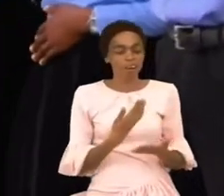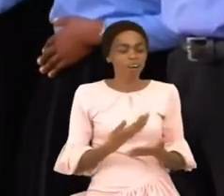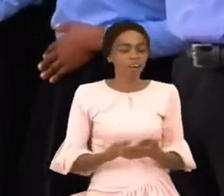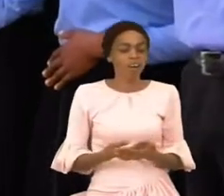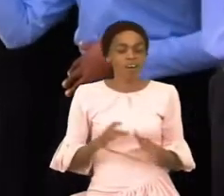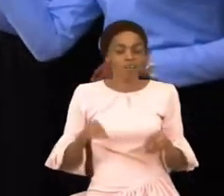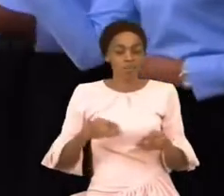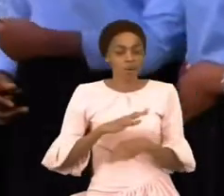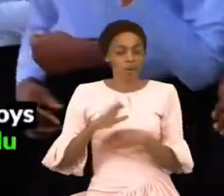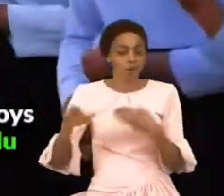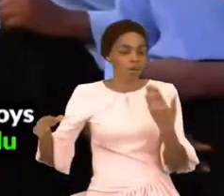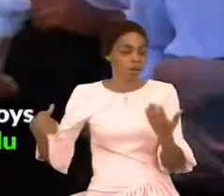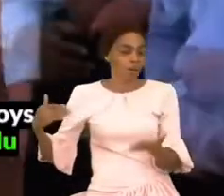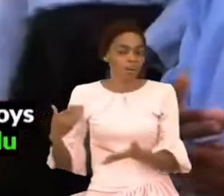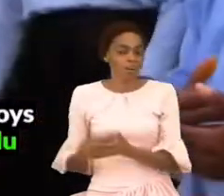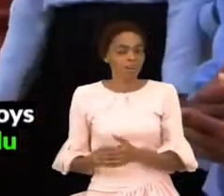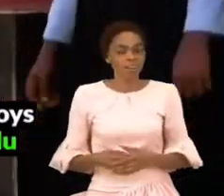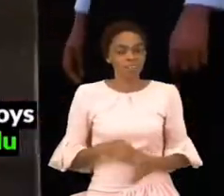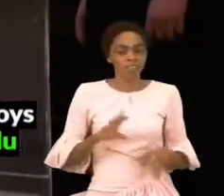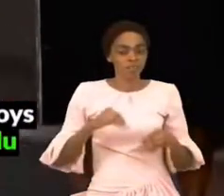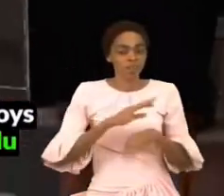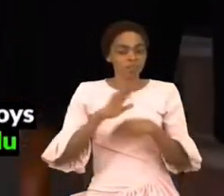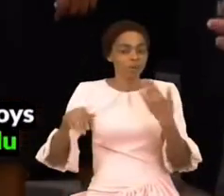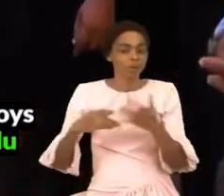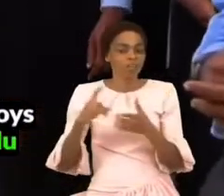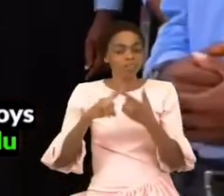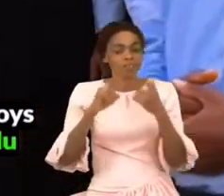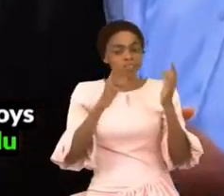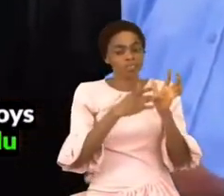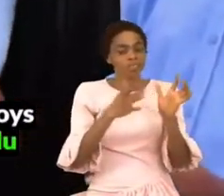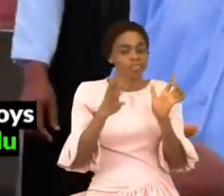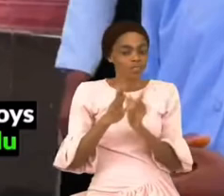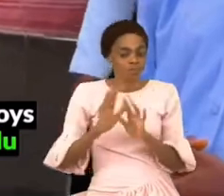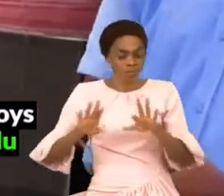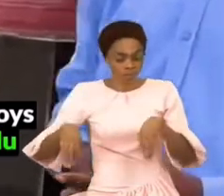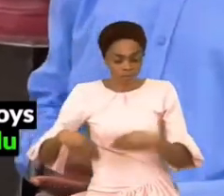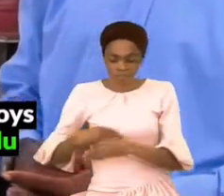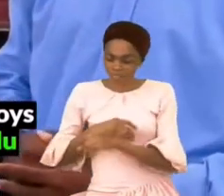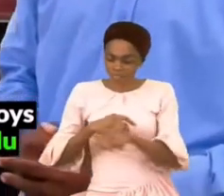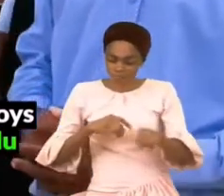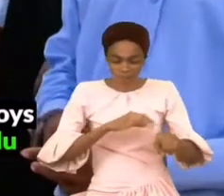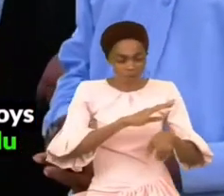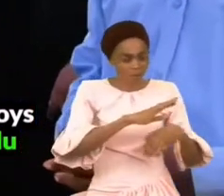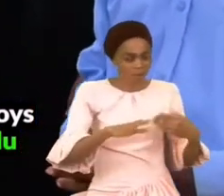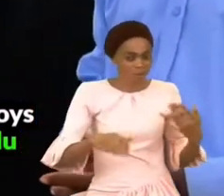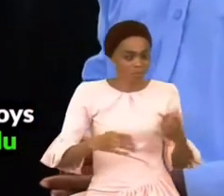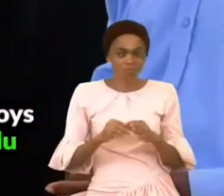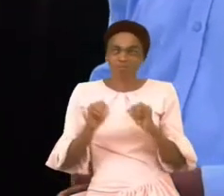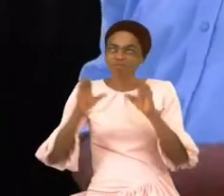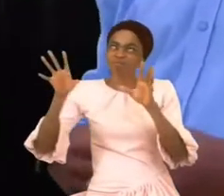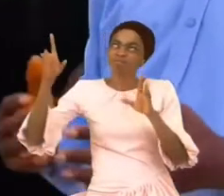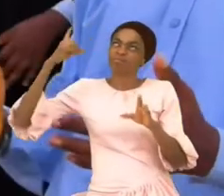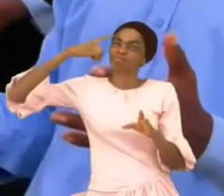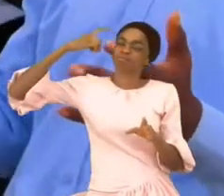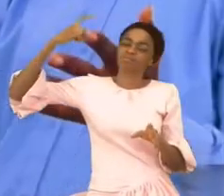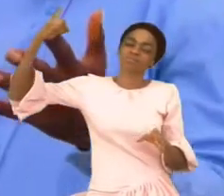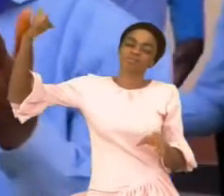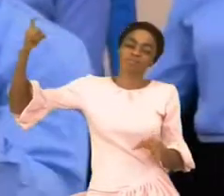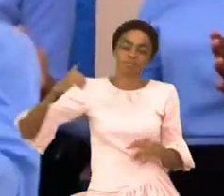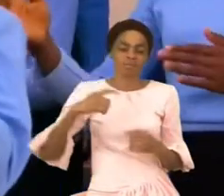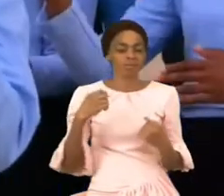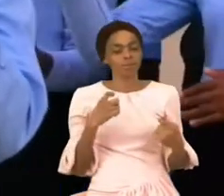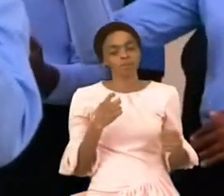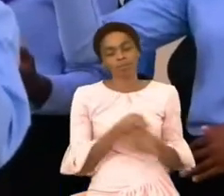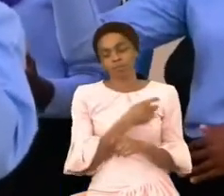to Jesus. Shattered dreams, wounded hearts, broken toes. Just give